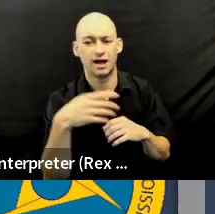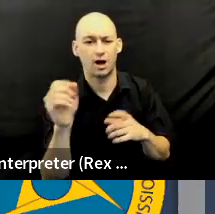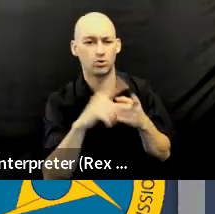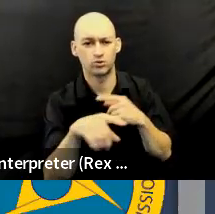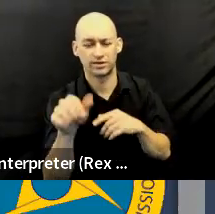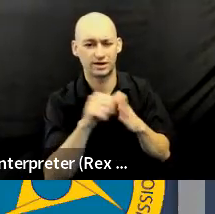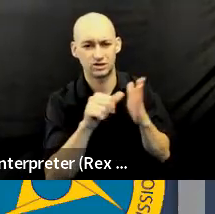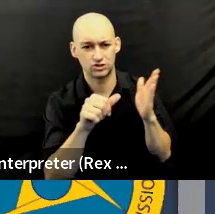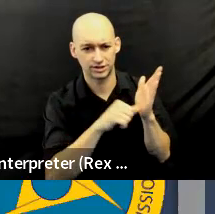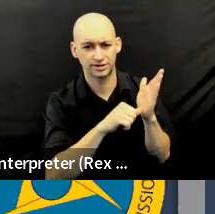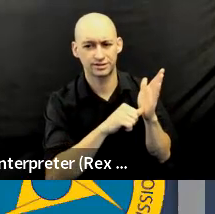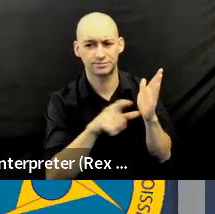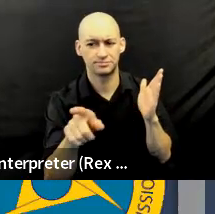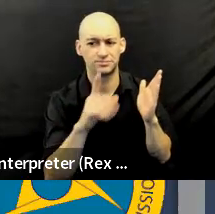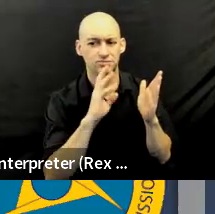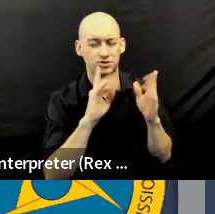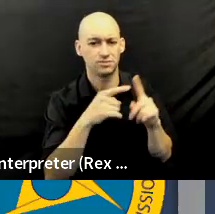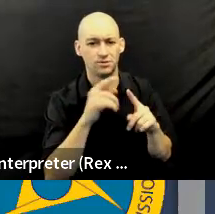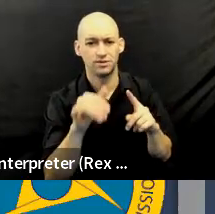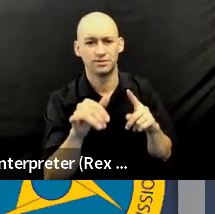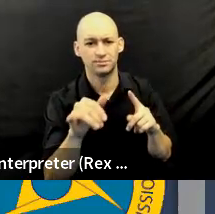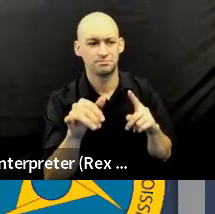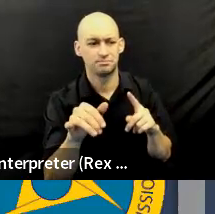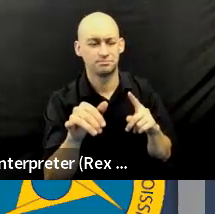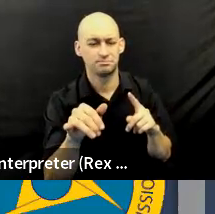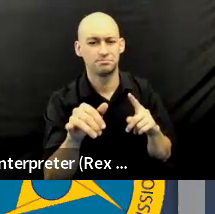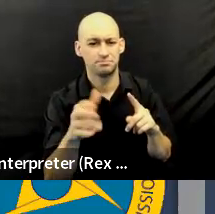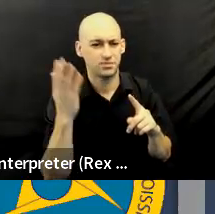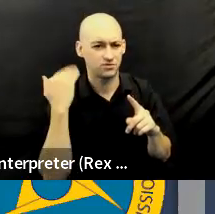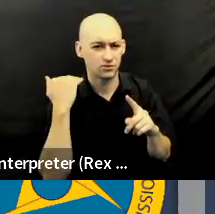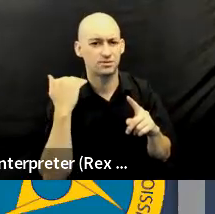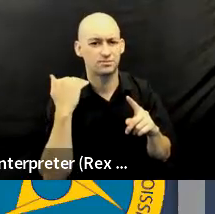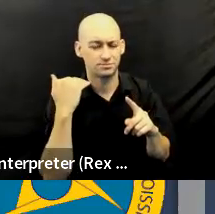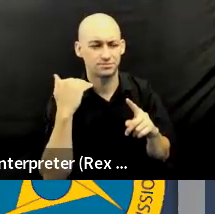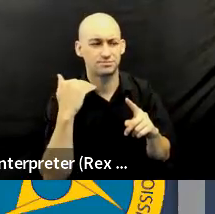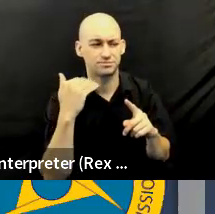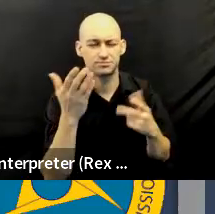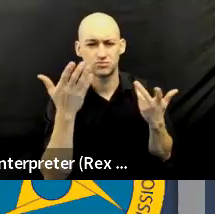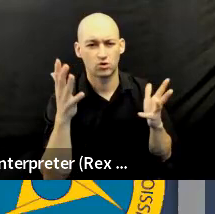of course, but she was filling me in a little earlier of the work that is already underway.